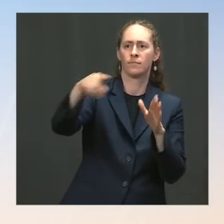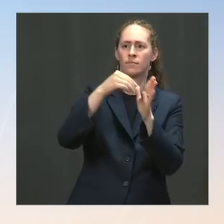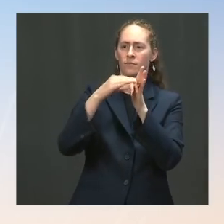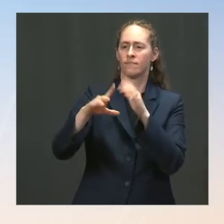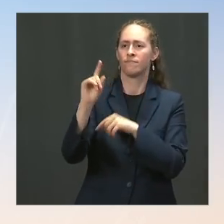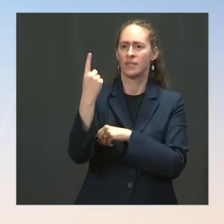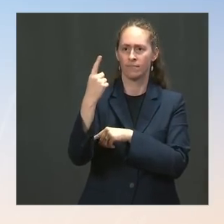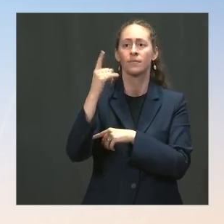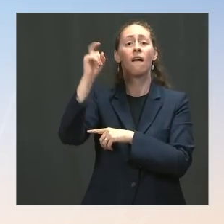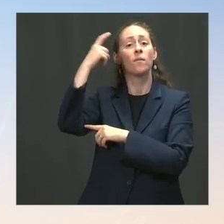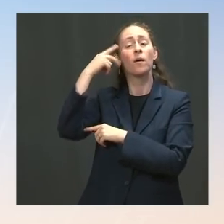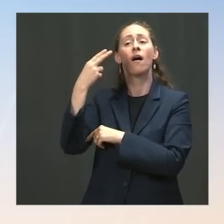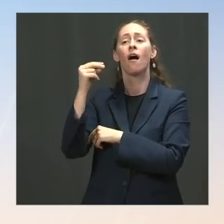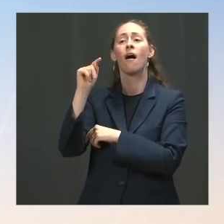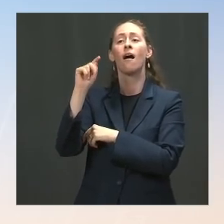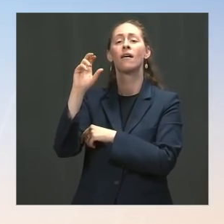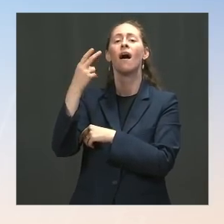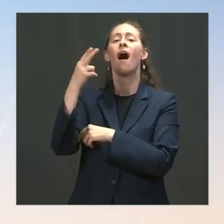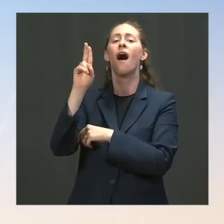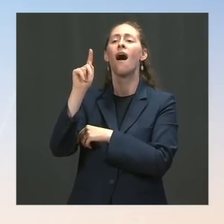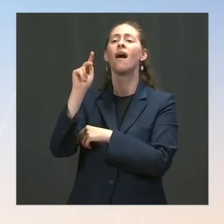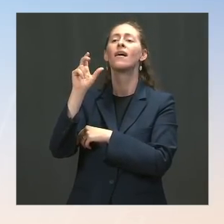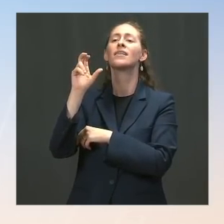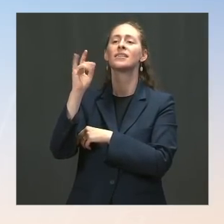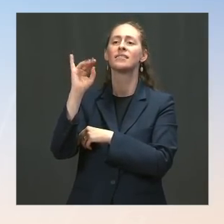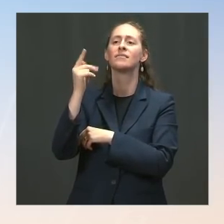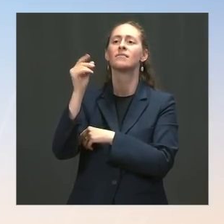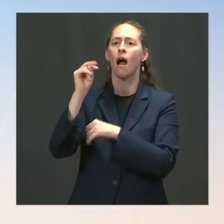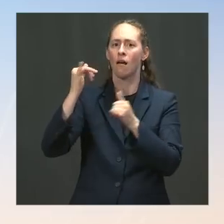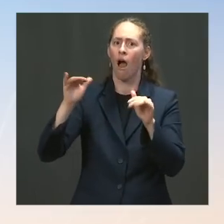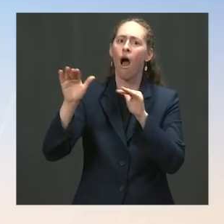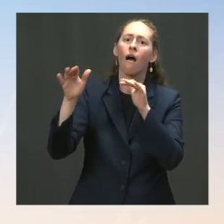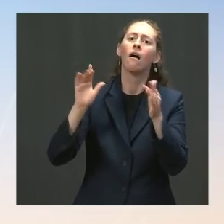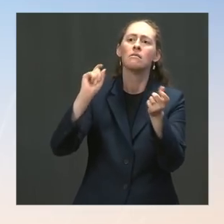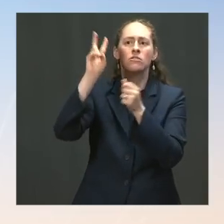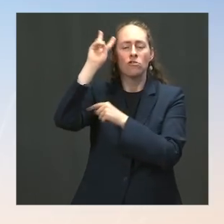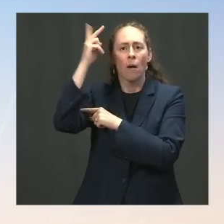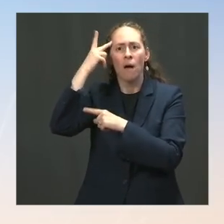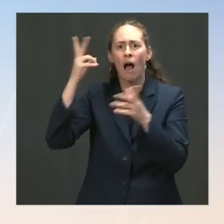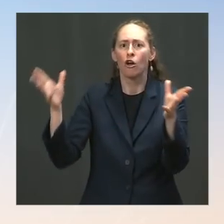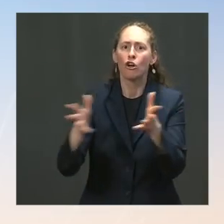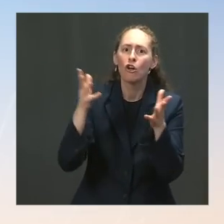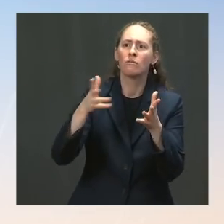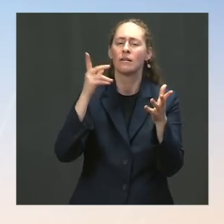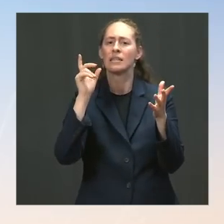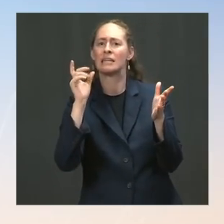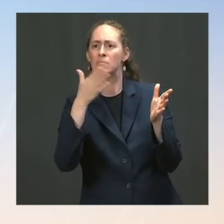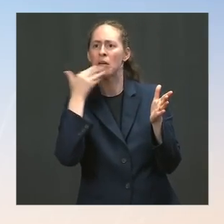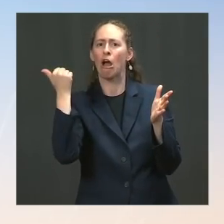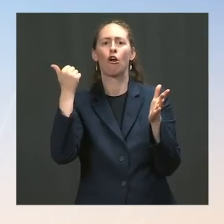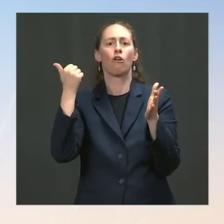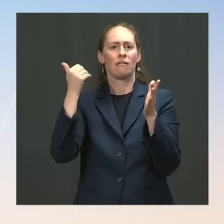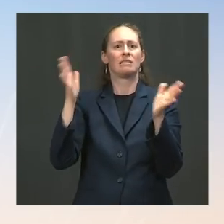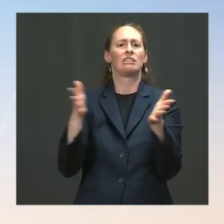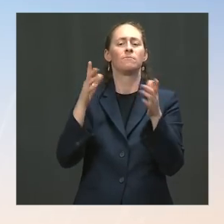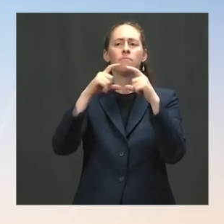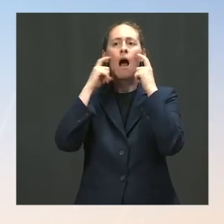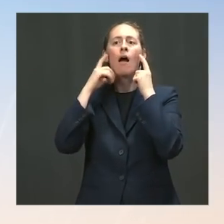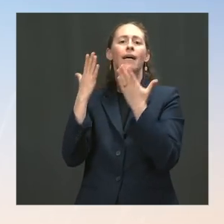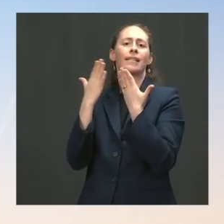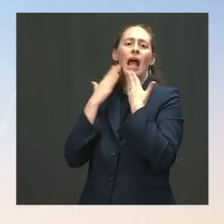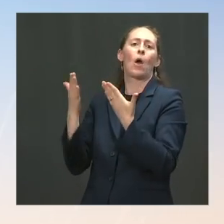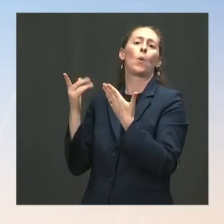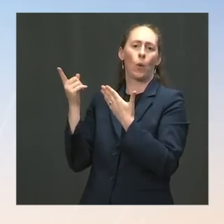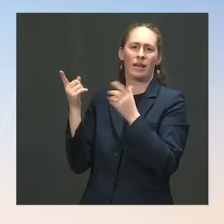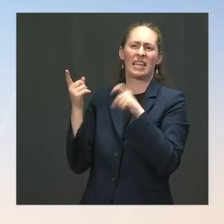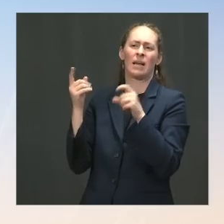have to be malleable to address the increase in spread. And that requires partnership. You know, withholding money, that's going to